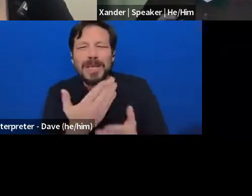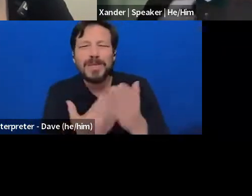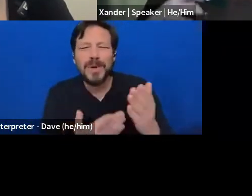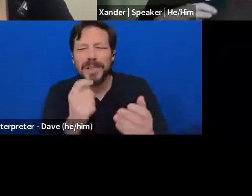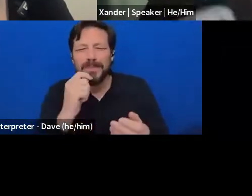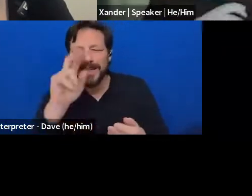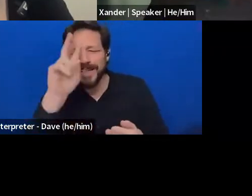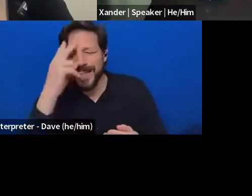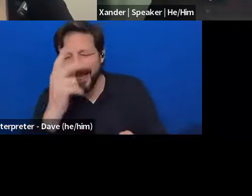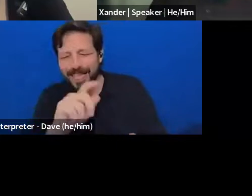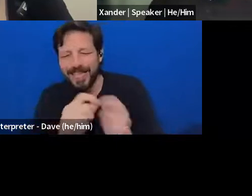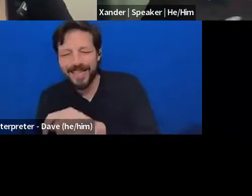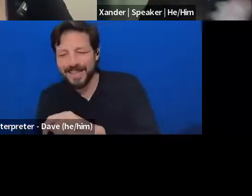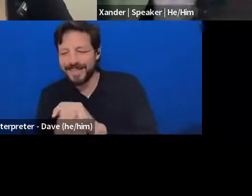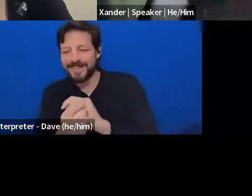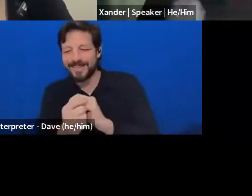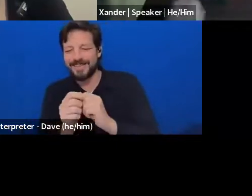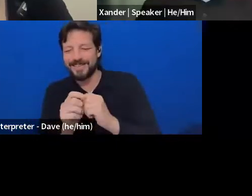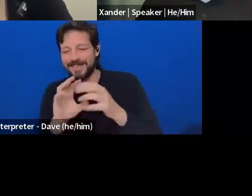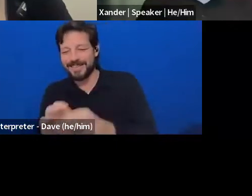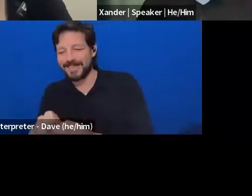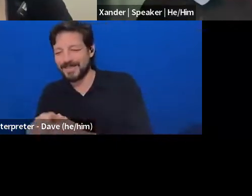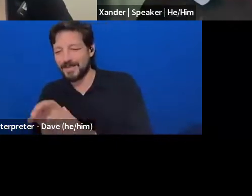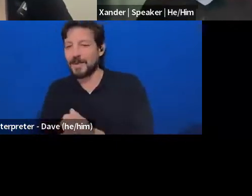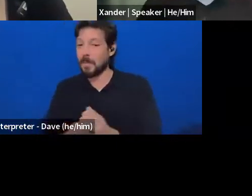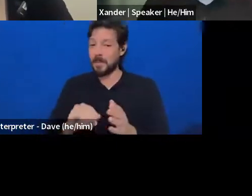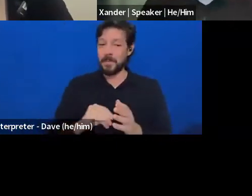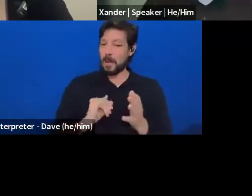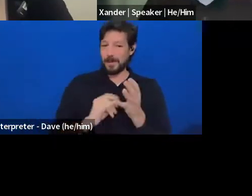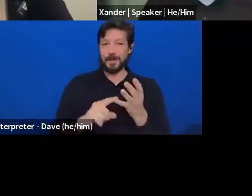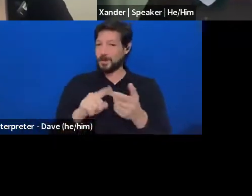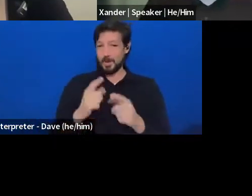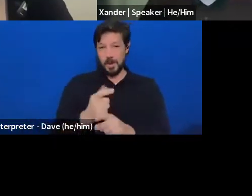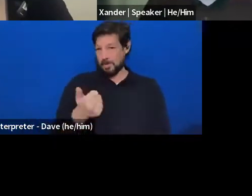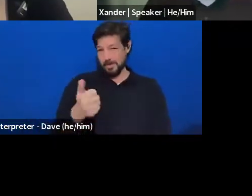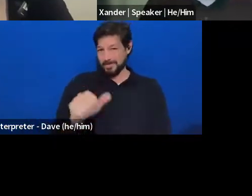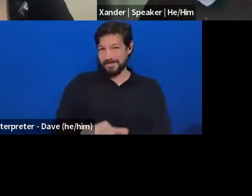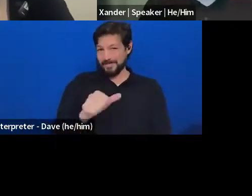doesn't 100% relate to curriculum. So It's okay. That's all right. Yeah.